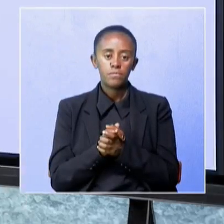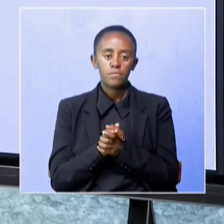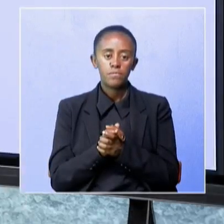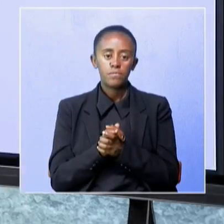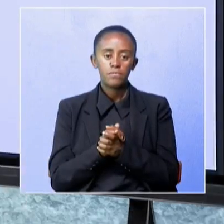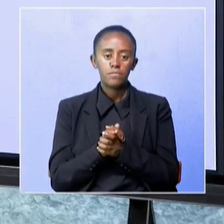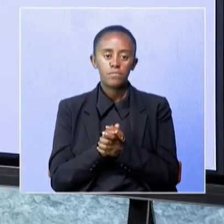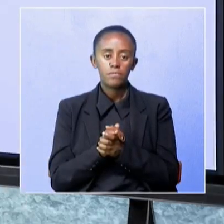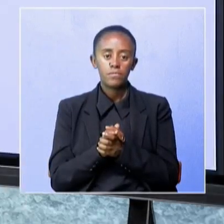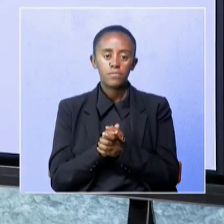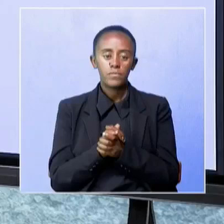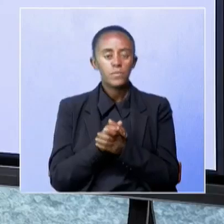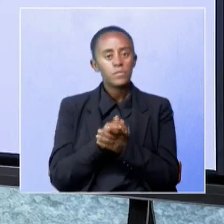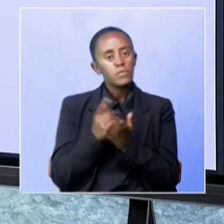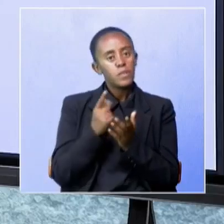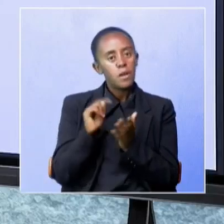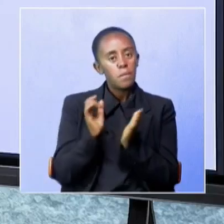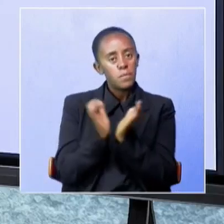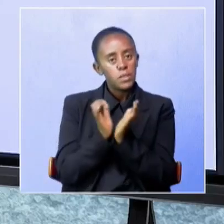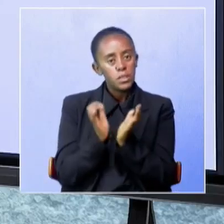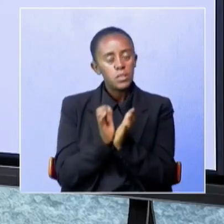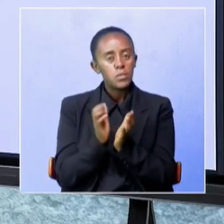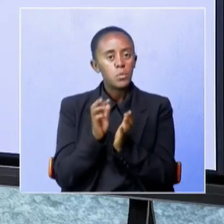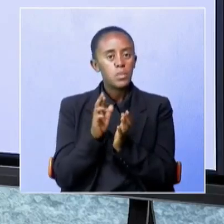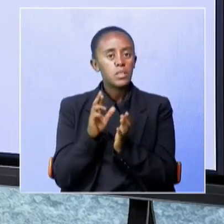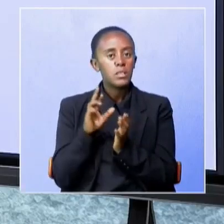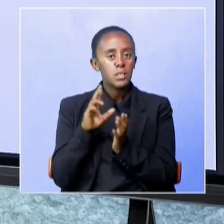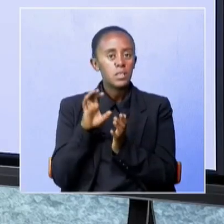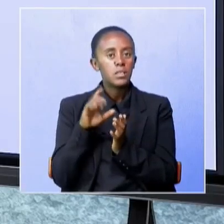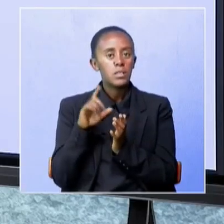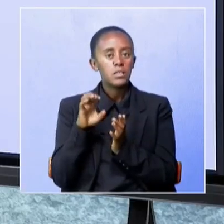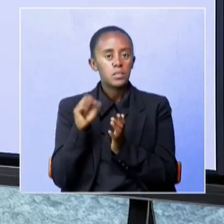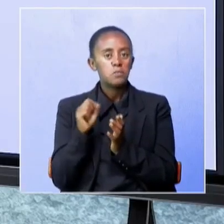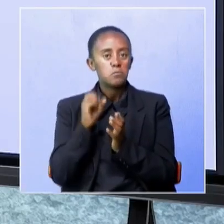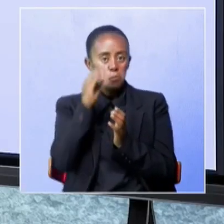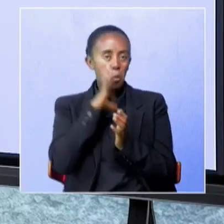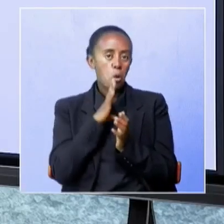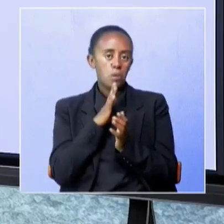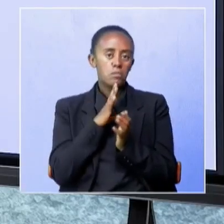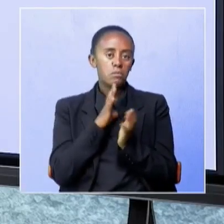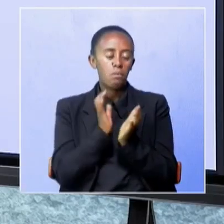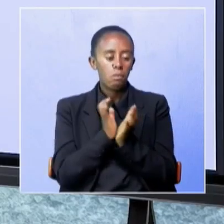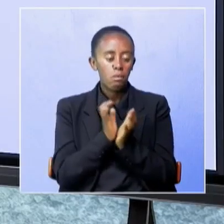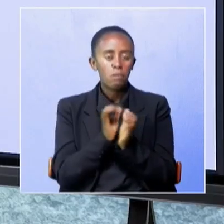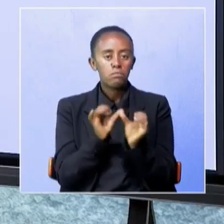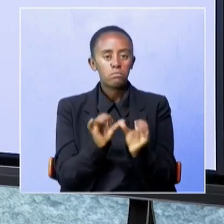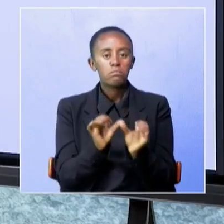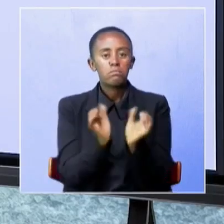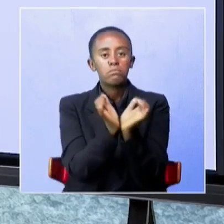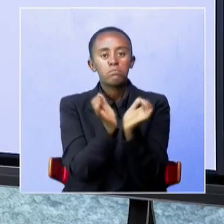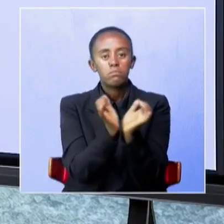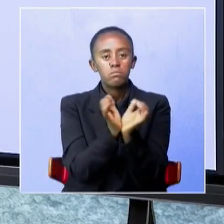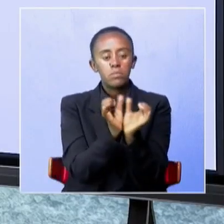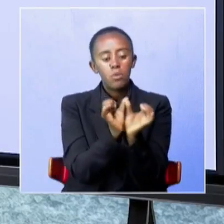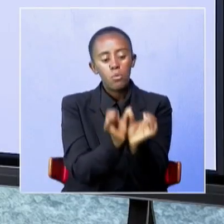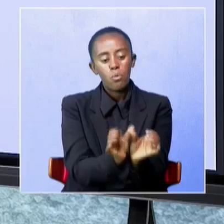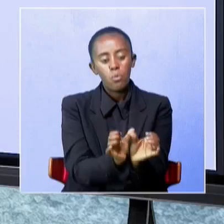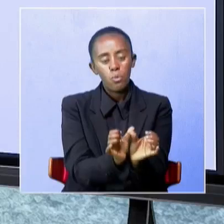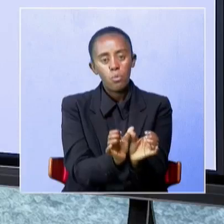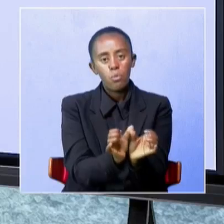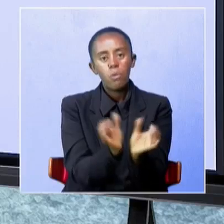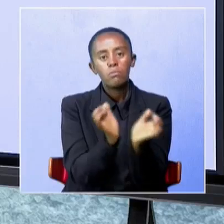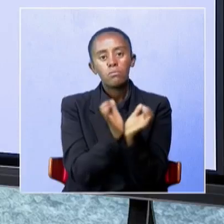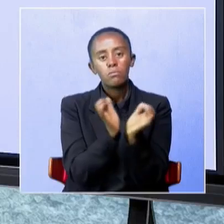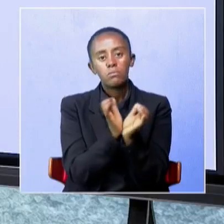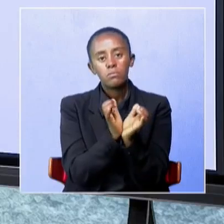The prisoner was released this afternoon. So a prisoner is someone who stays in prison or who stays